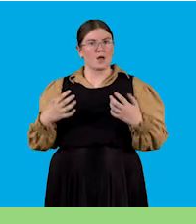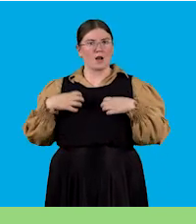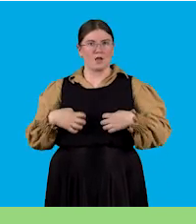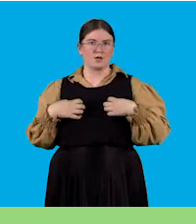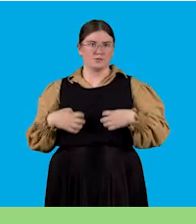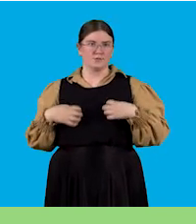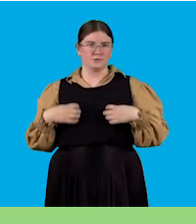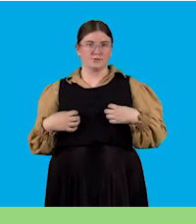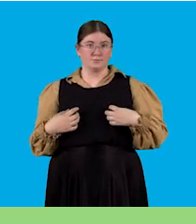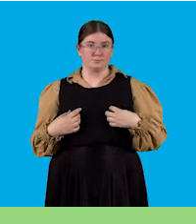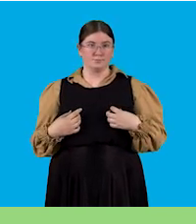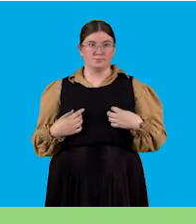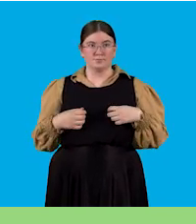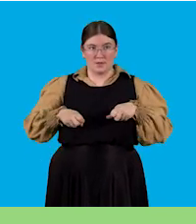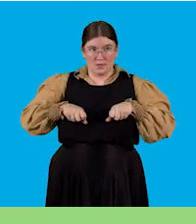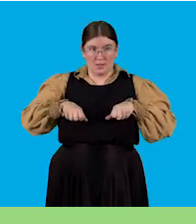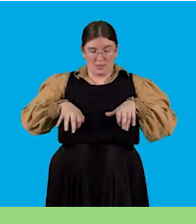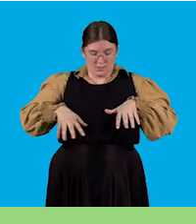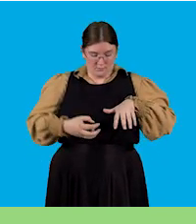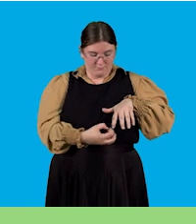and here it happens in each